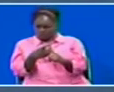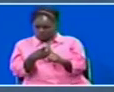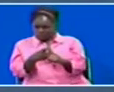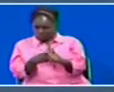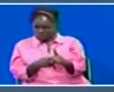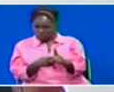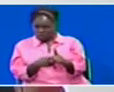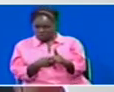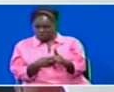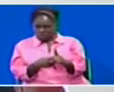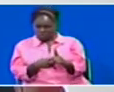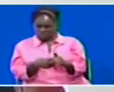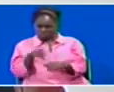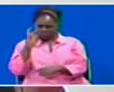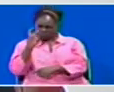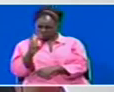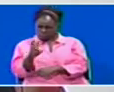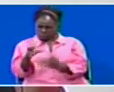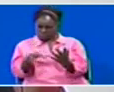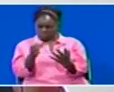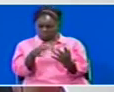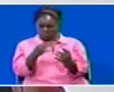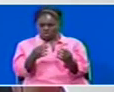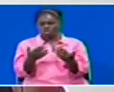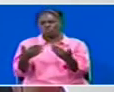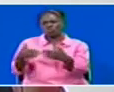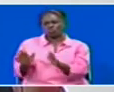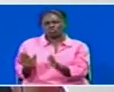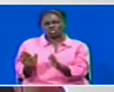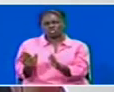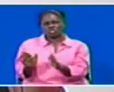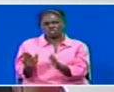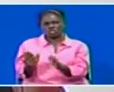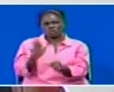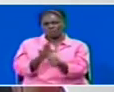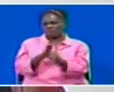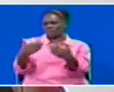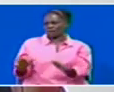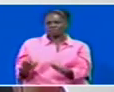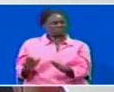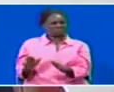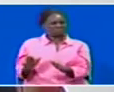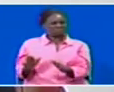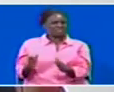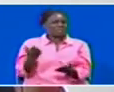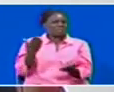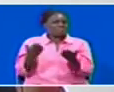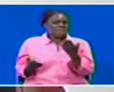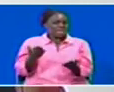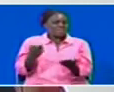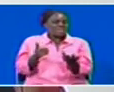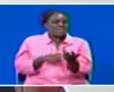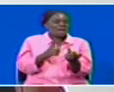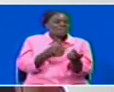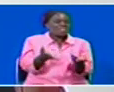a statistical point of view, you don't just lose your tyranny just like that. So either a tyranny was never